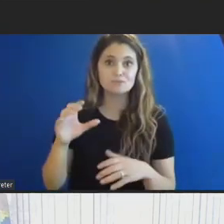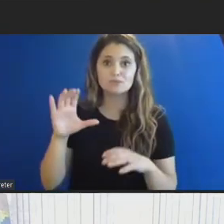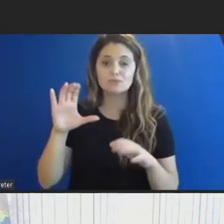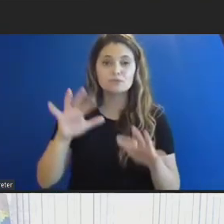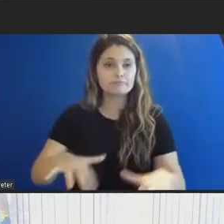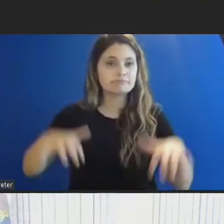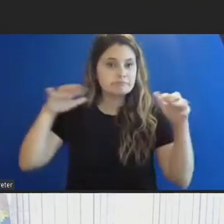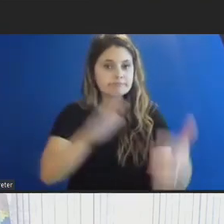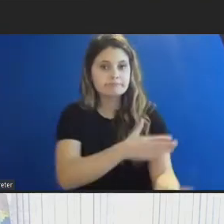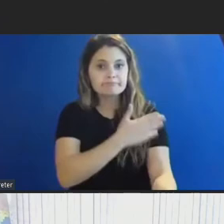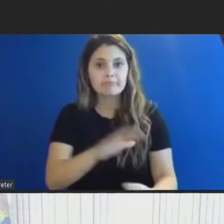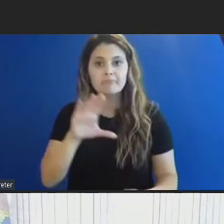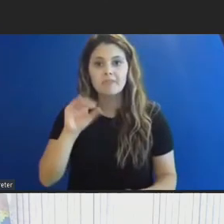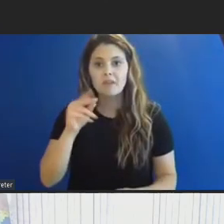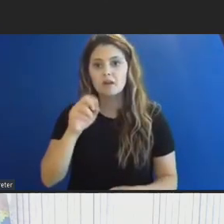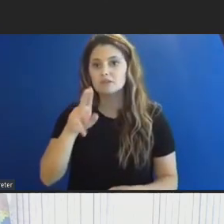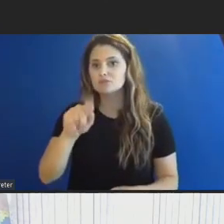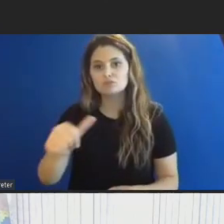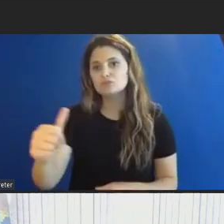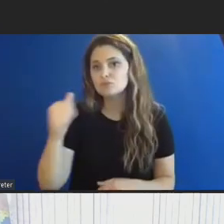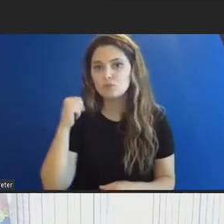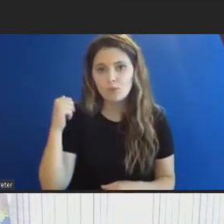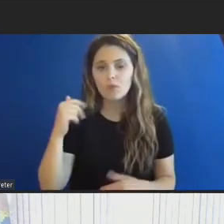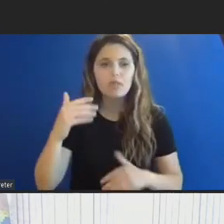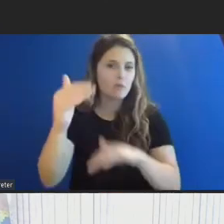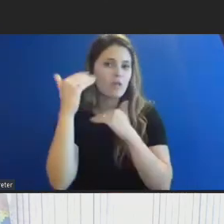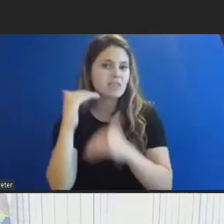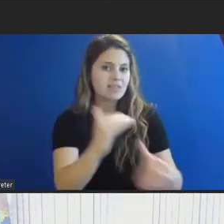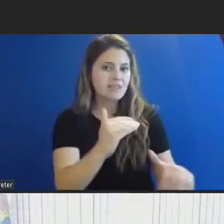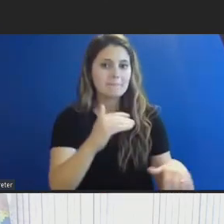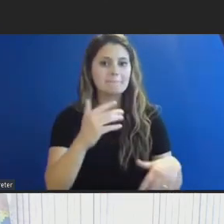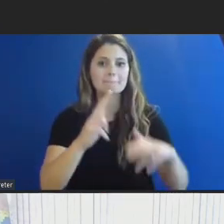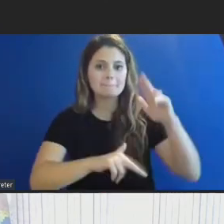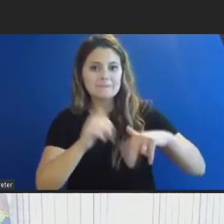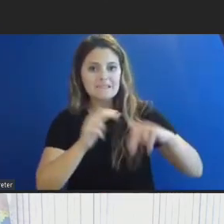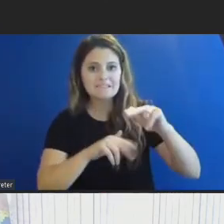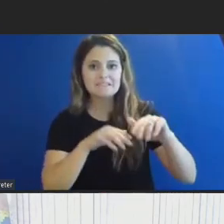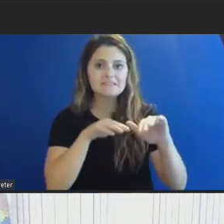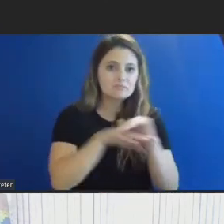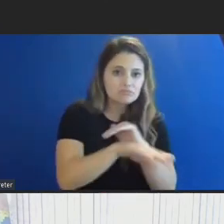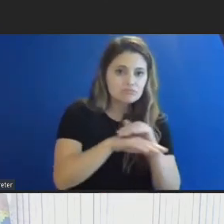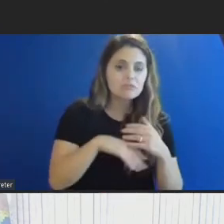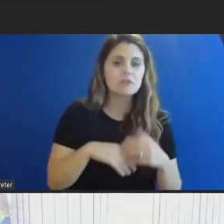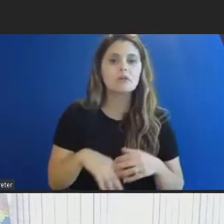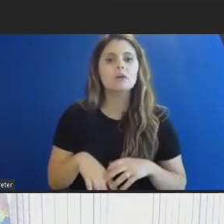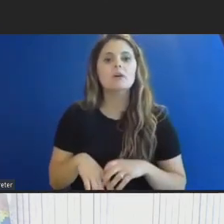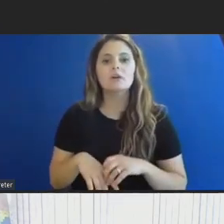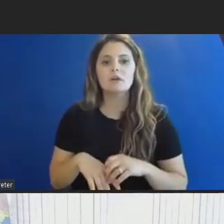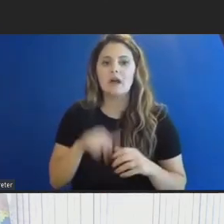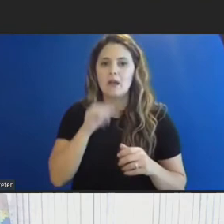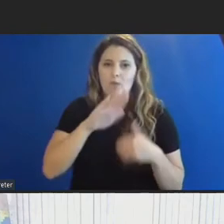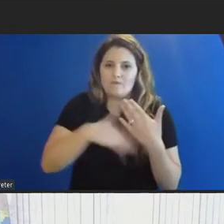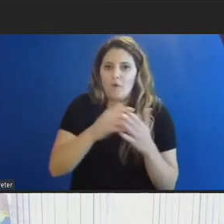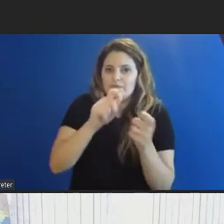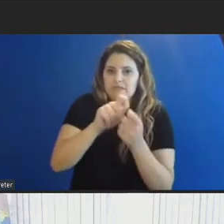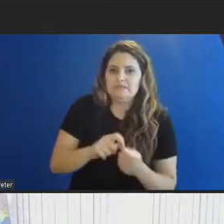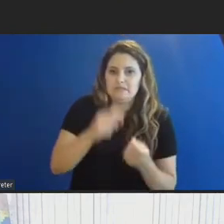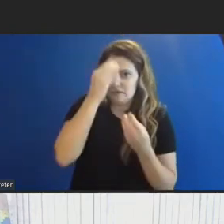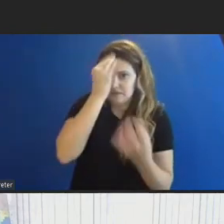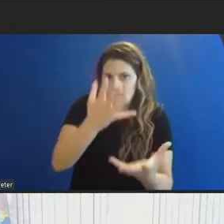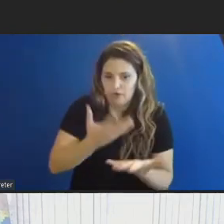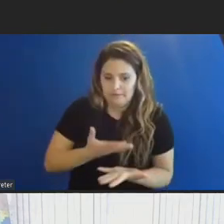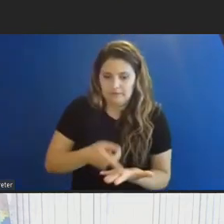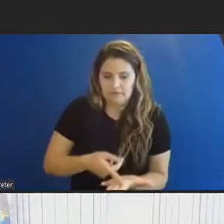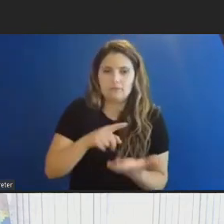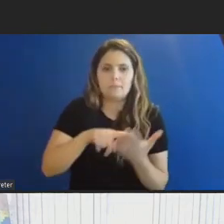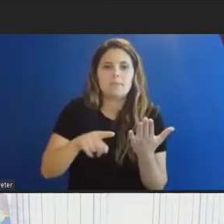They're going to limit what goes on inside buildings. In fact, they've cut, and I don't have all those details in front of me. By the time we